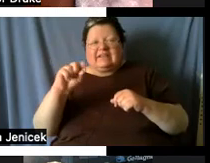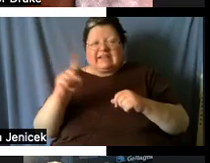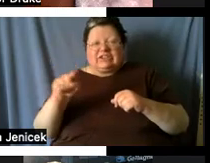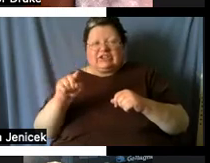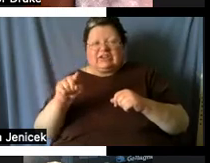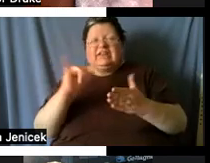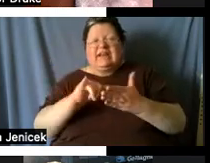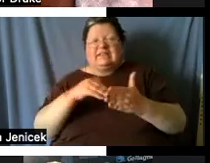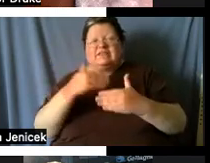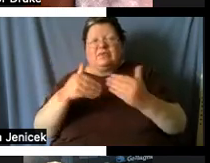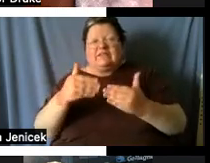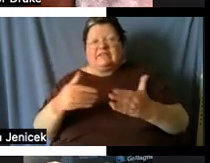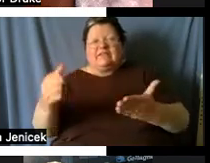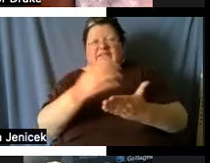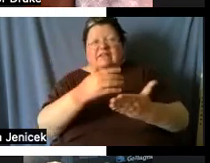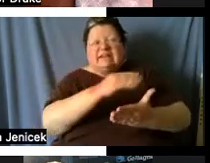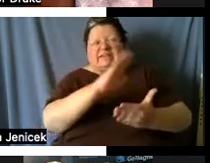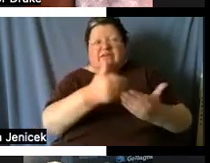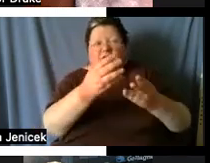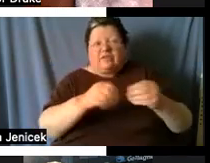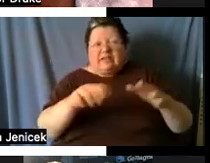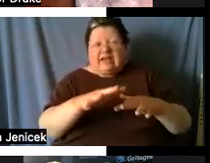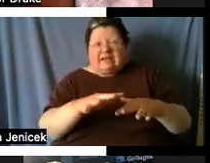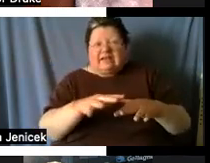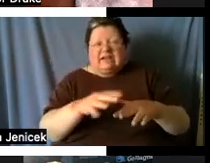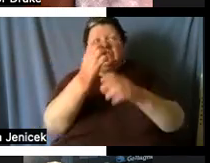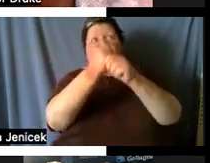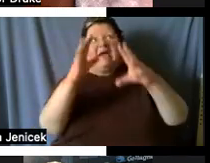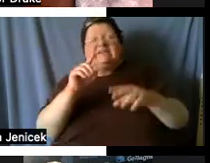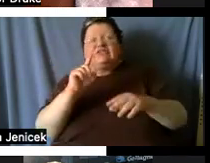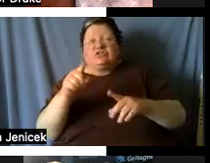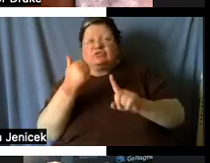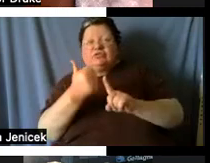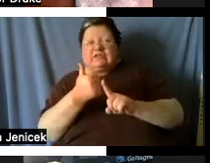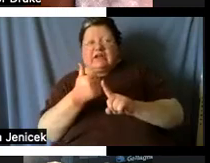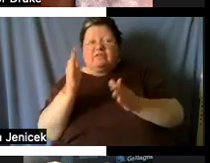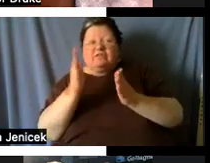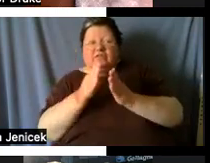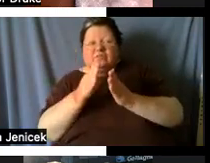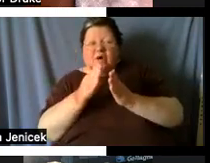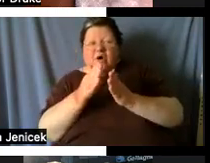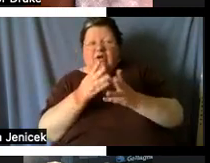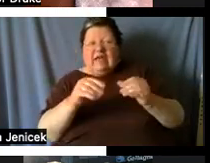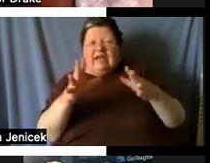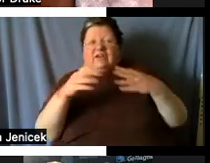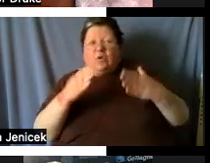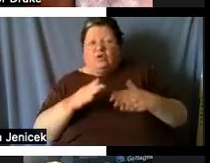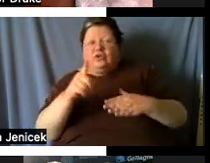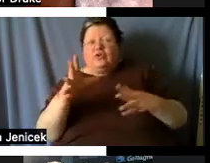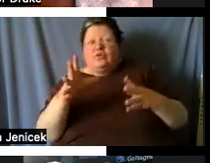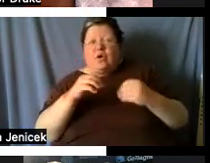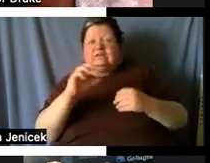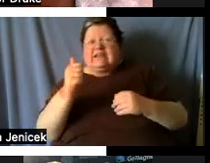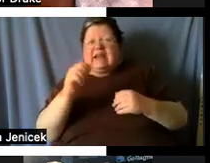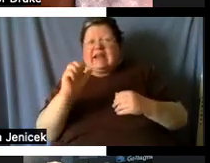So imagine that you are a very small landowner. You own 10 acres of land. You scratch out a